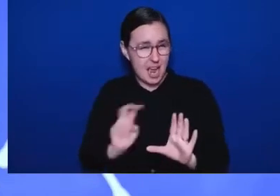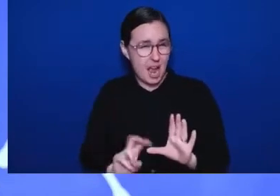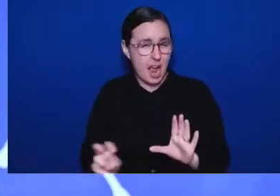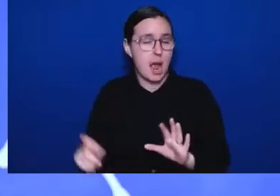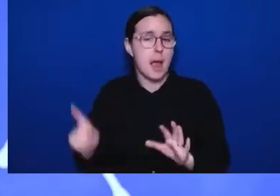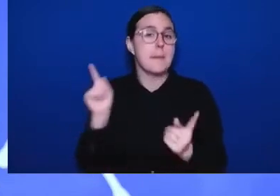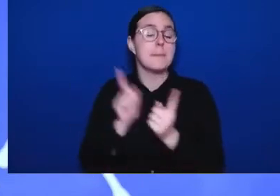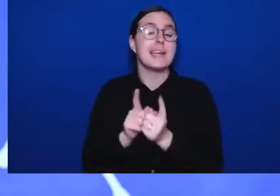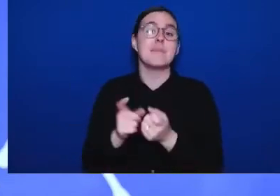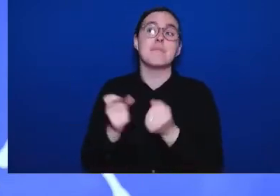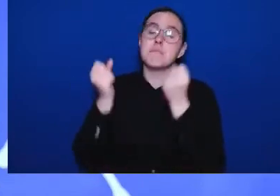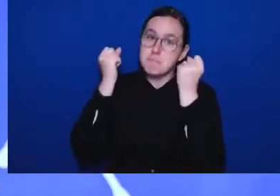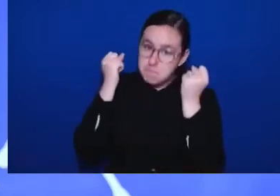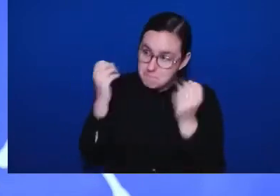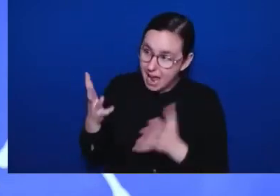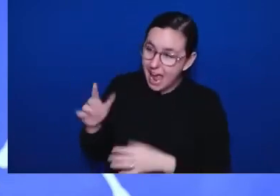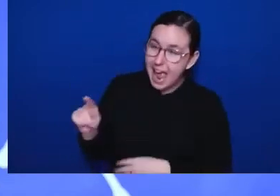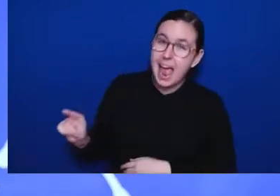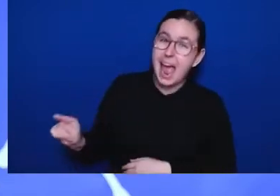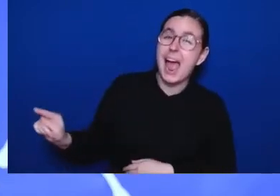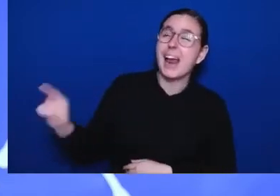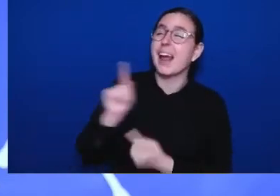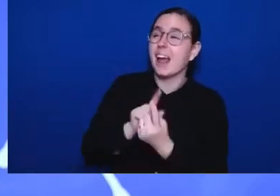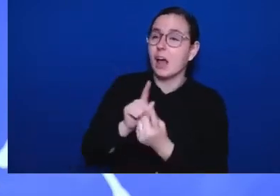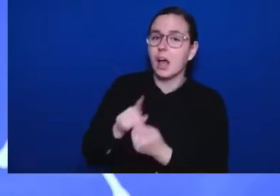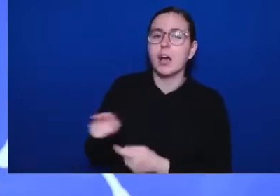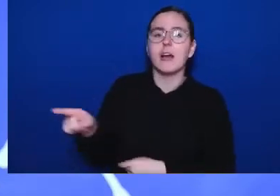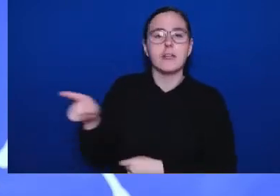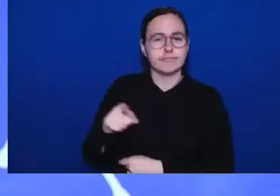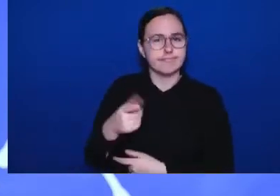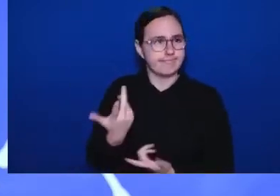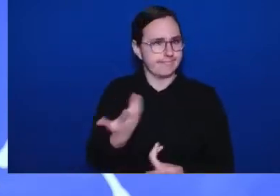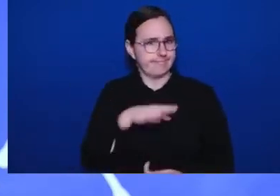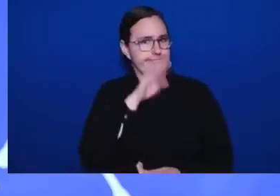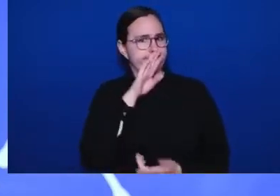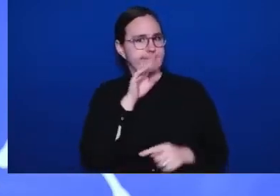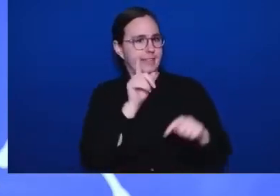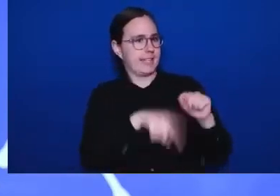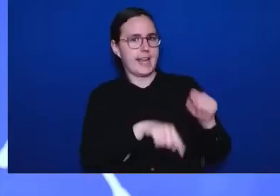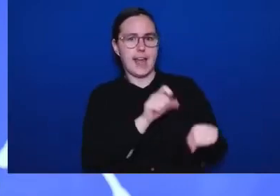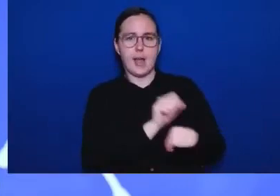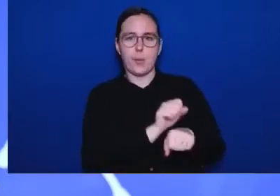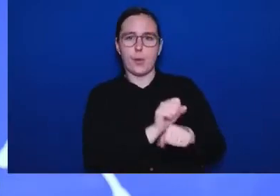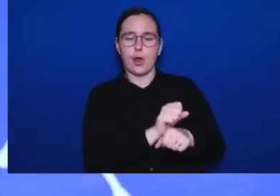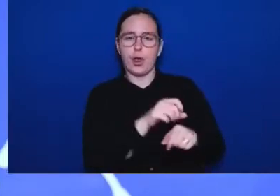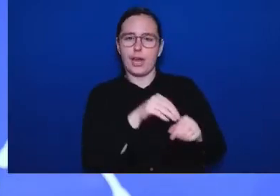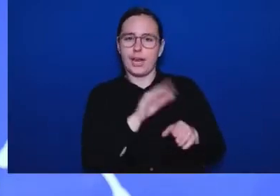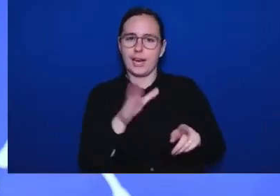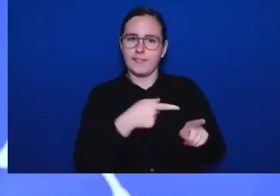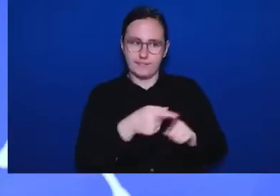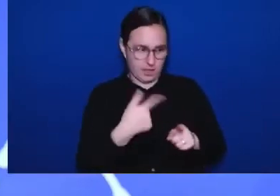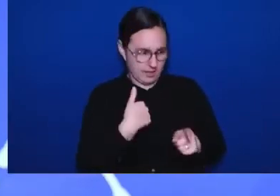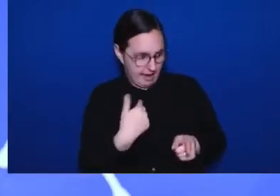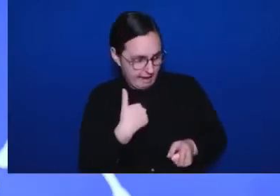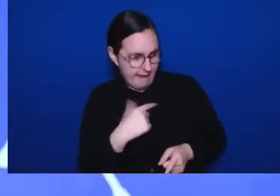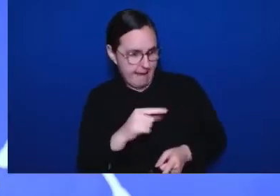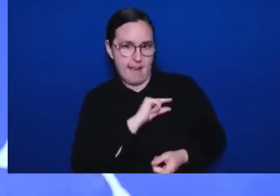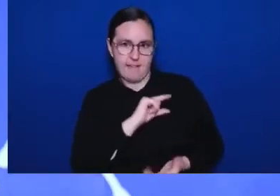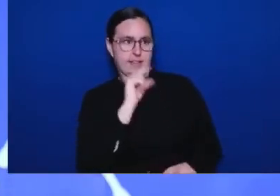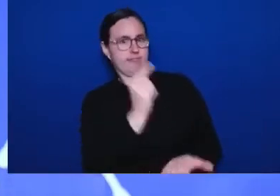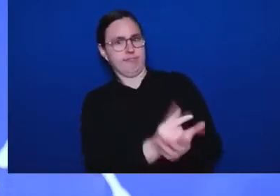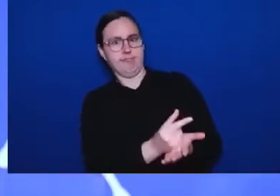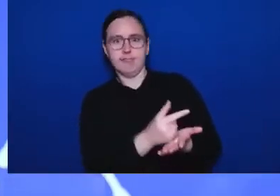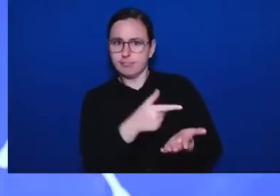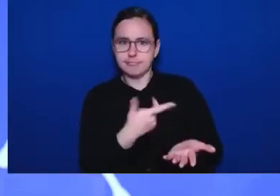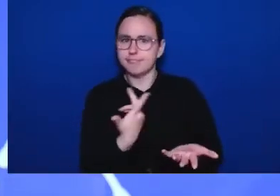to his attention in that time. And so I think, I myself think that the associate physician